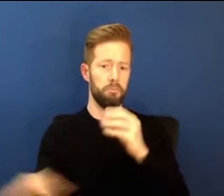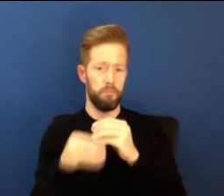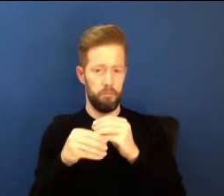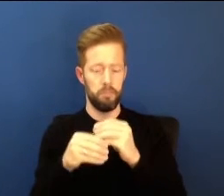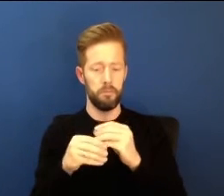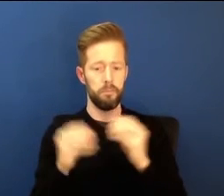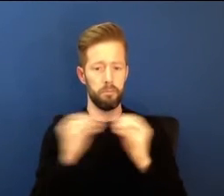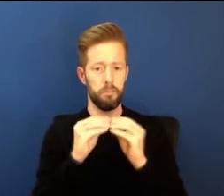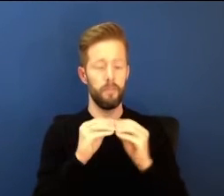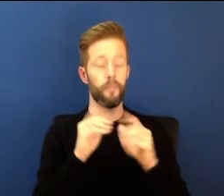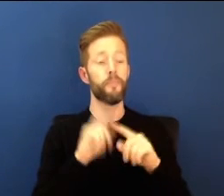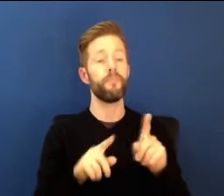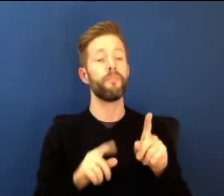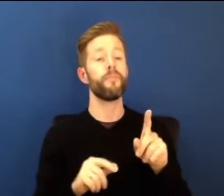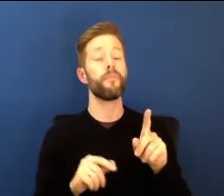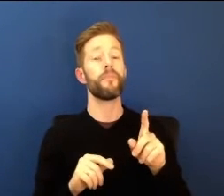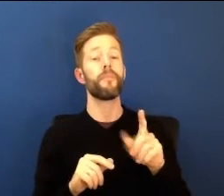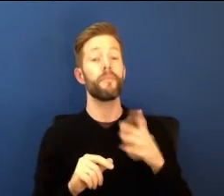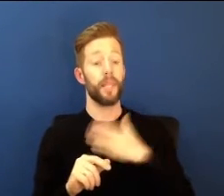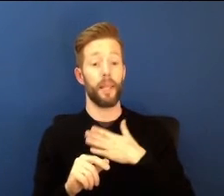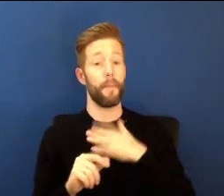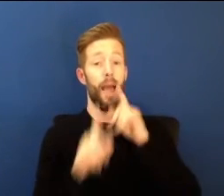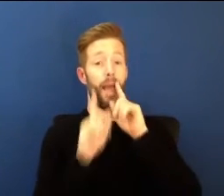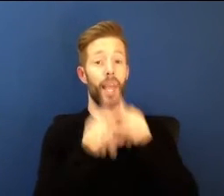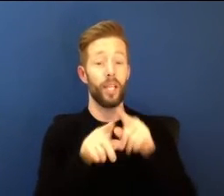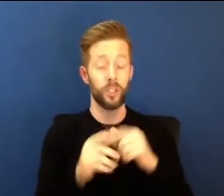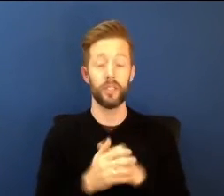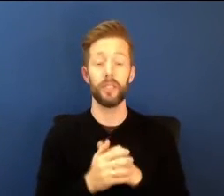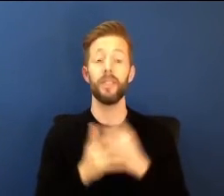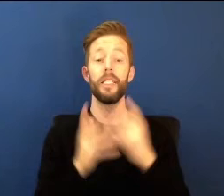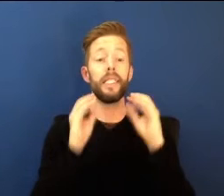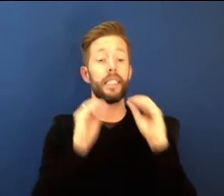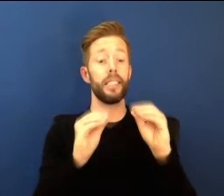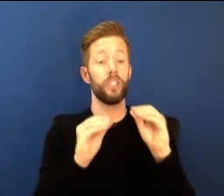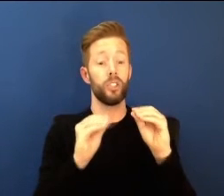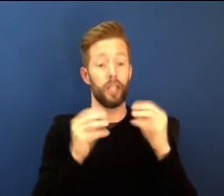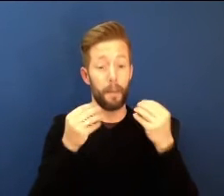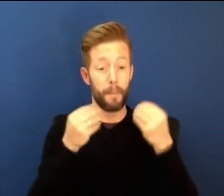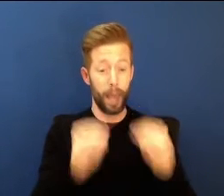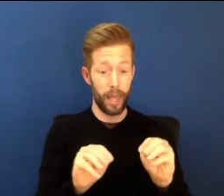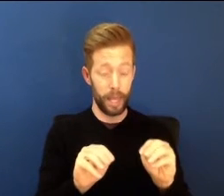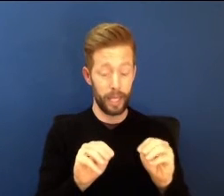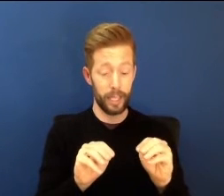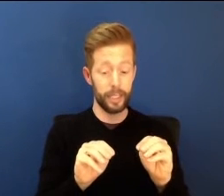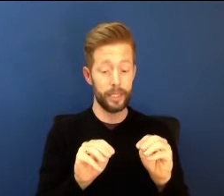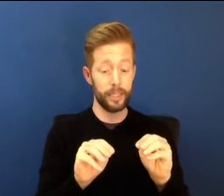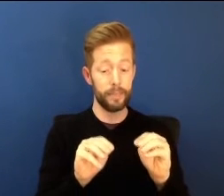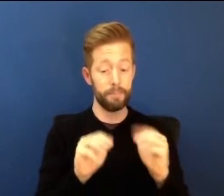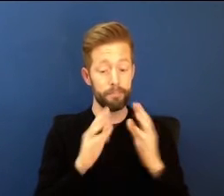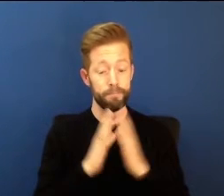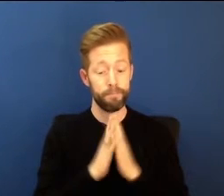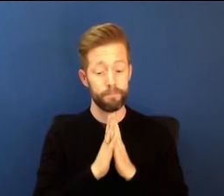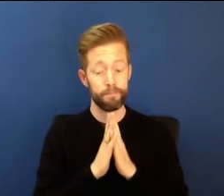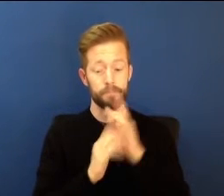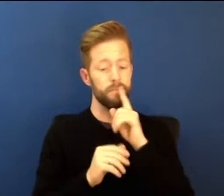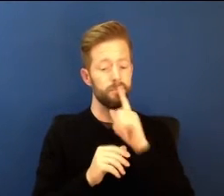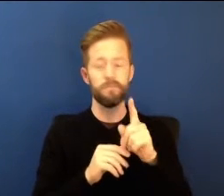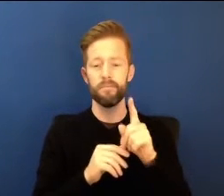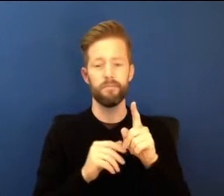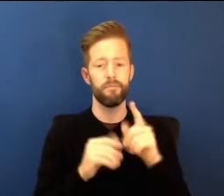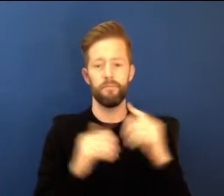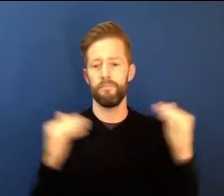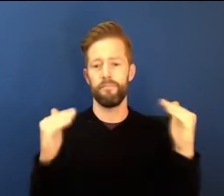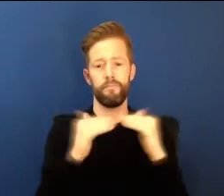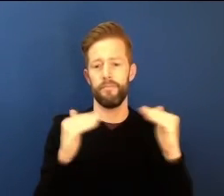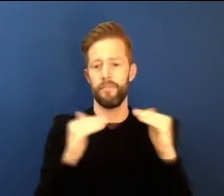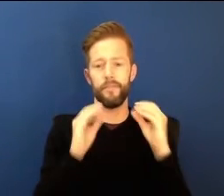you to add more. But Miriam, I think as far as teaching methods, they're basically